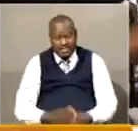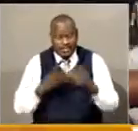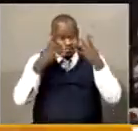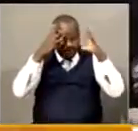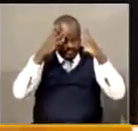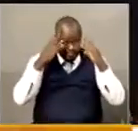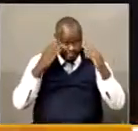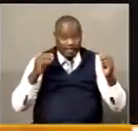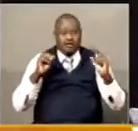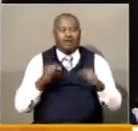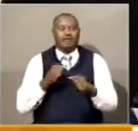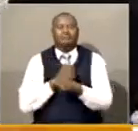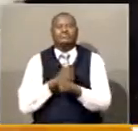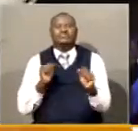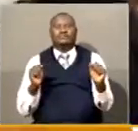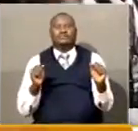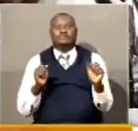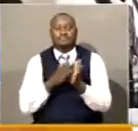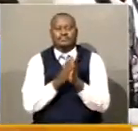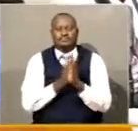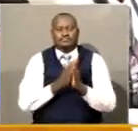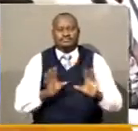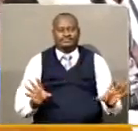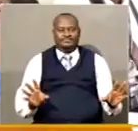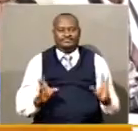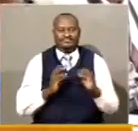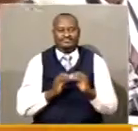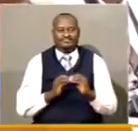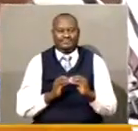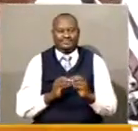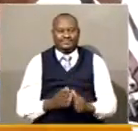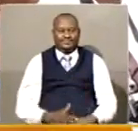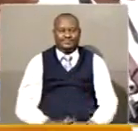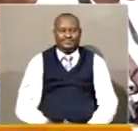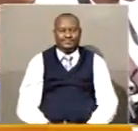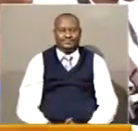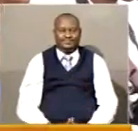Onyango Jackson, reporting for UBC TV at Parliament.